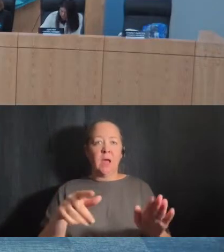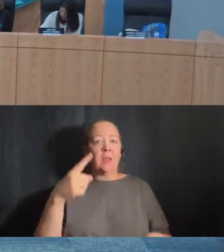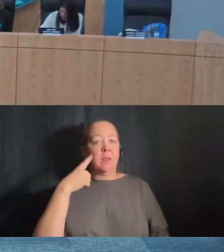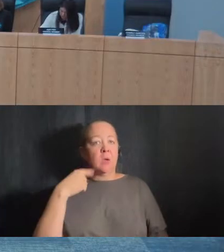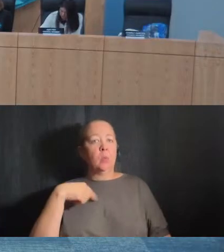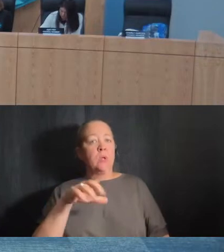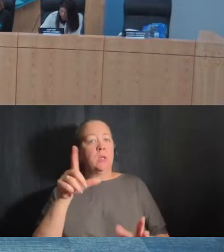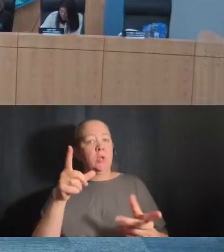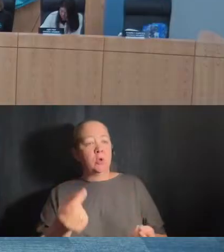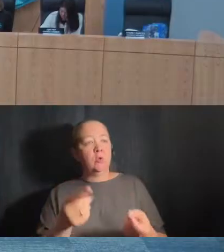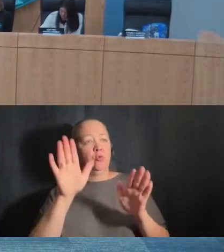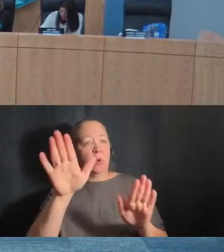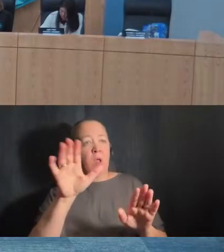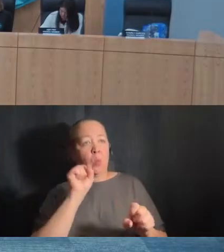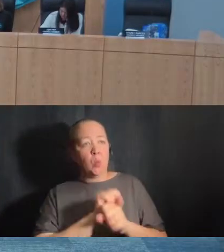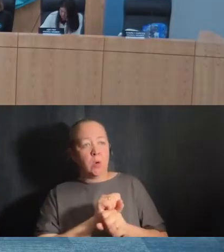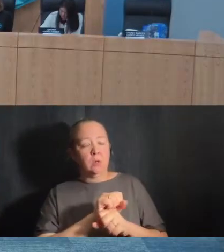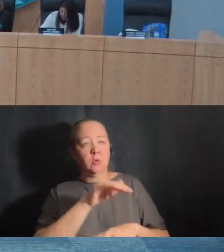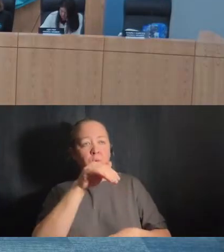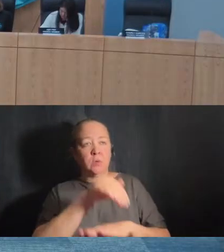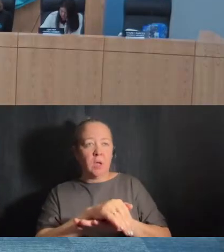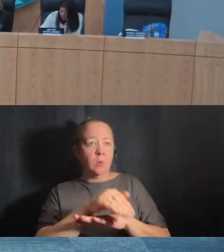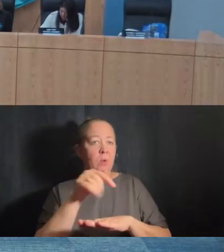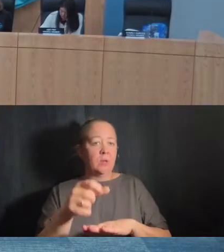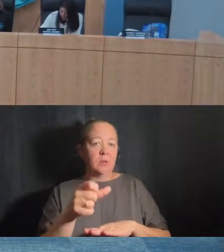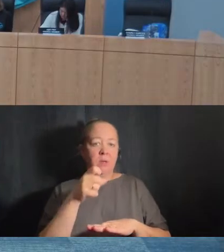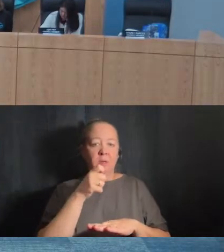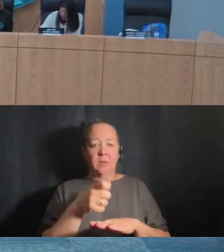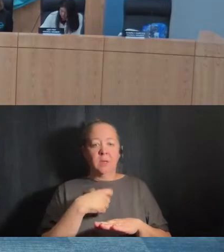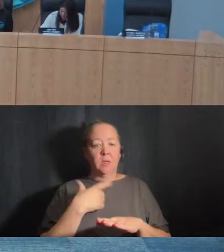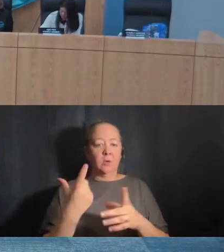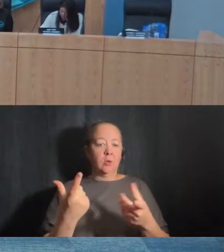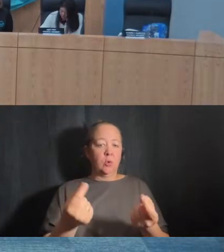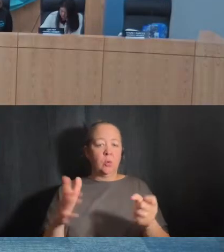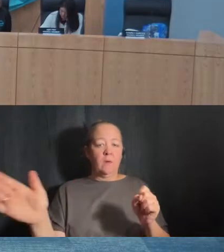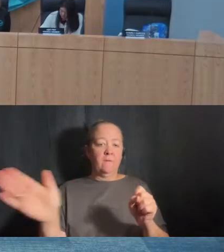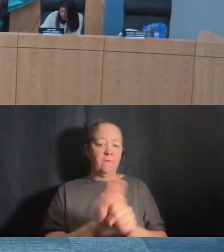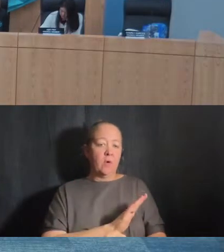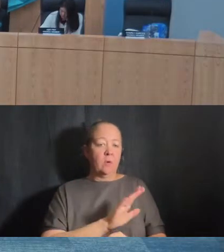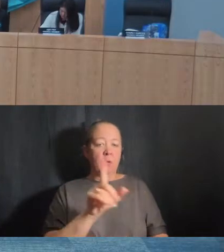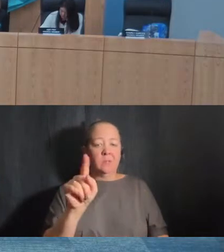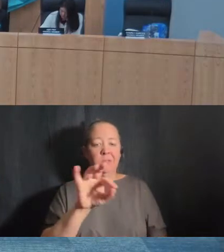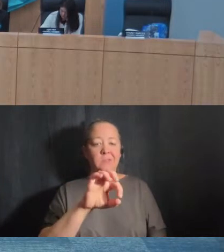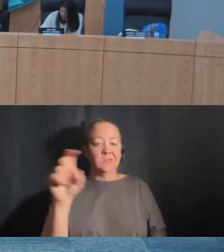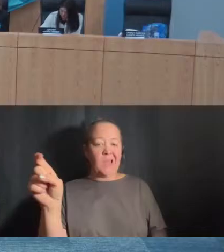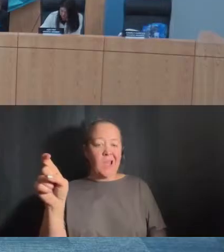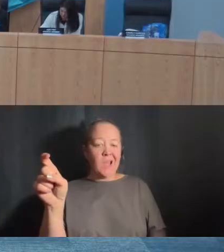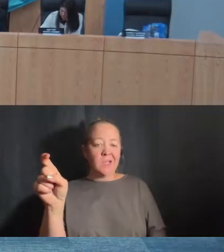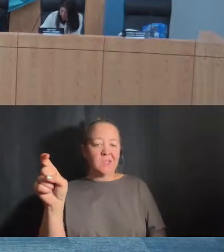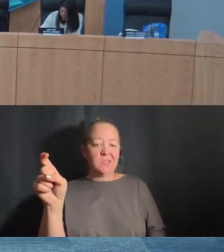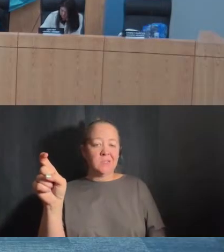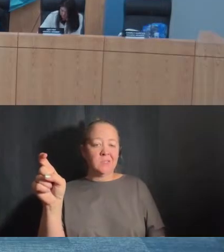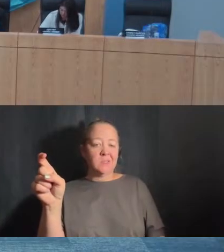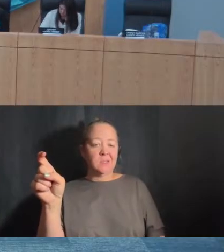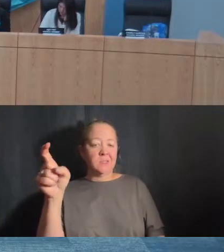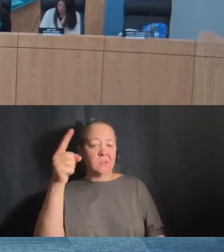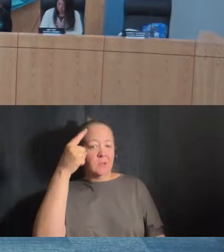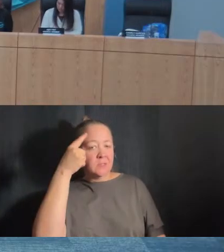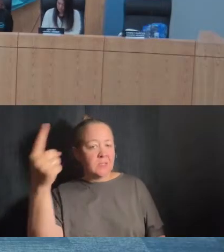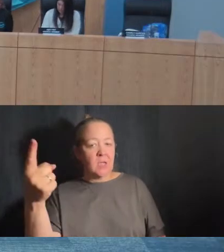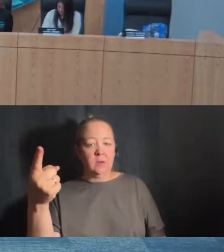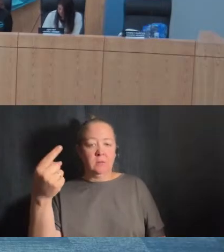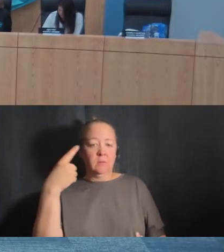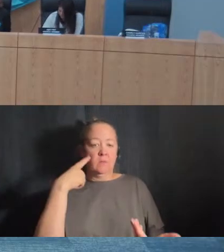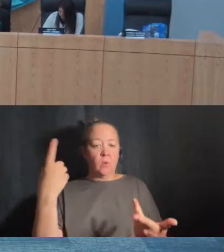do a whole cent of taxes work, right? So I don't know how much things are measurably going